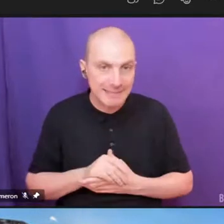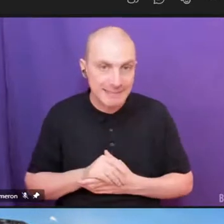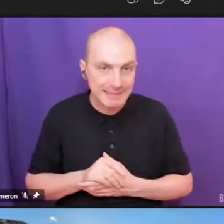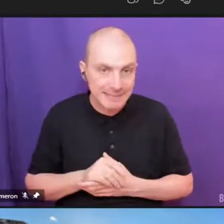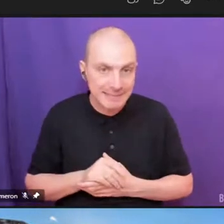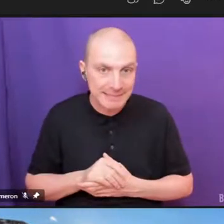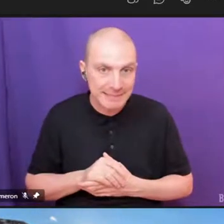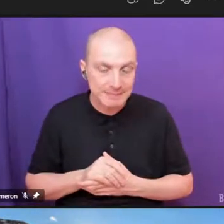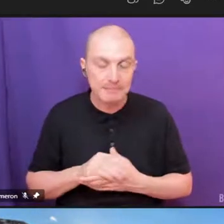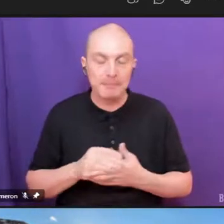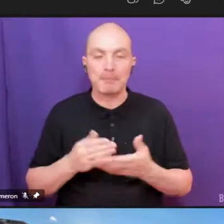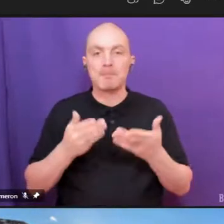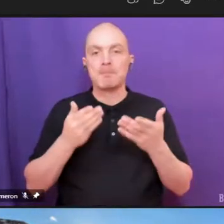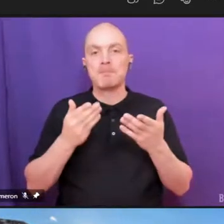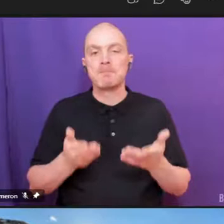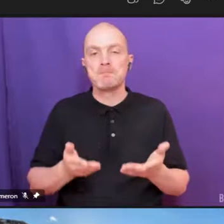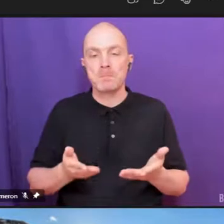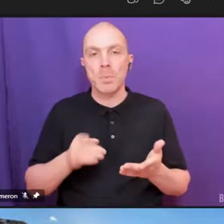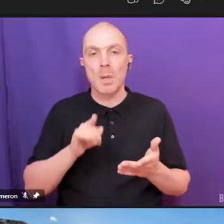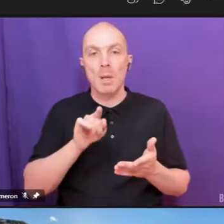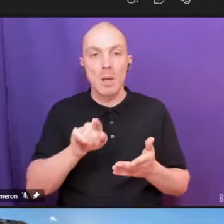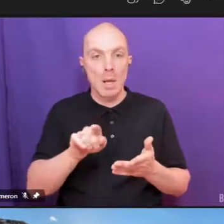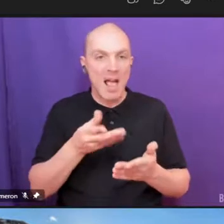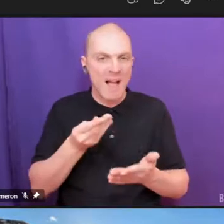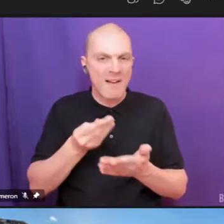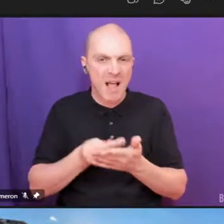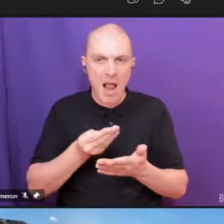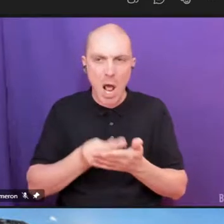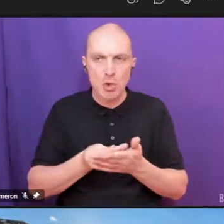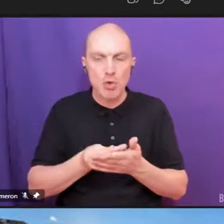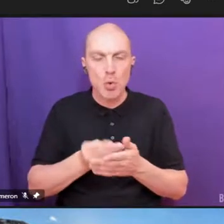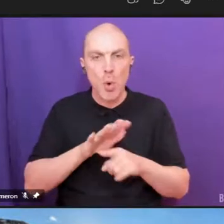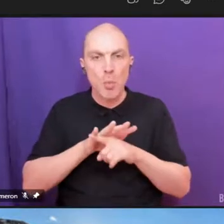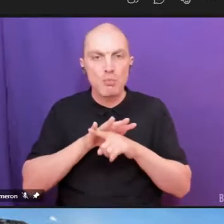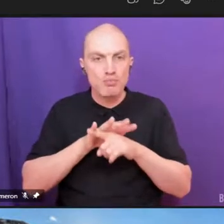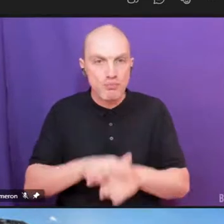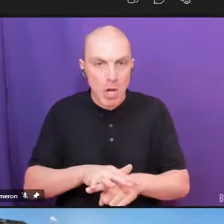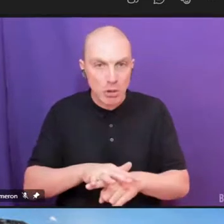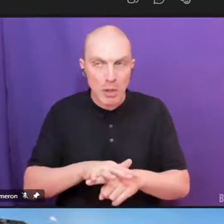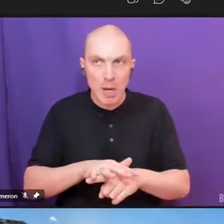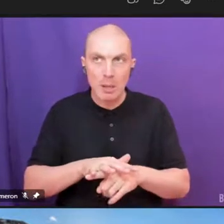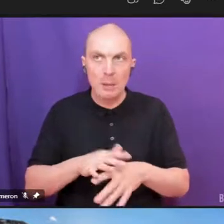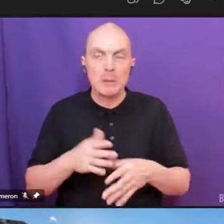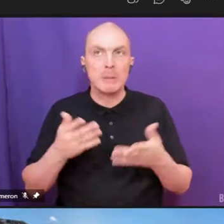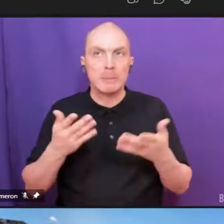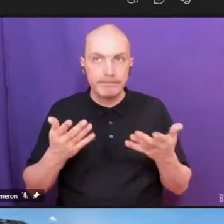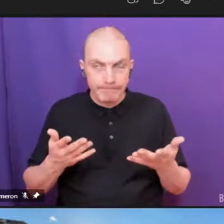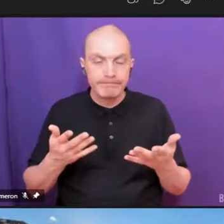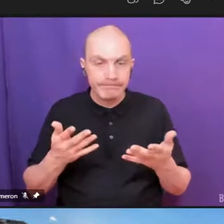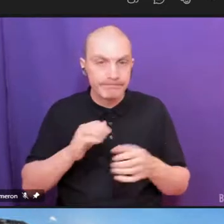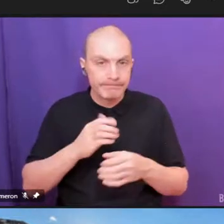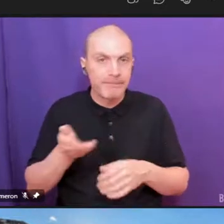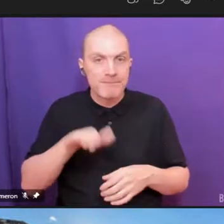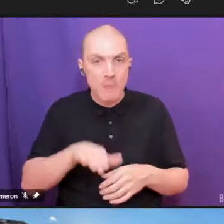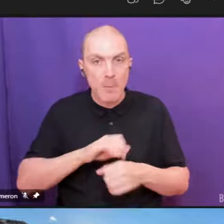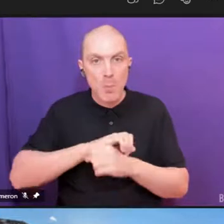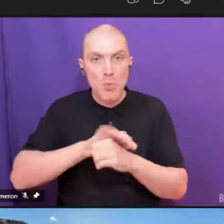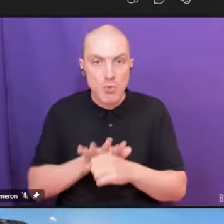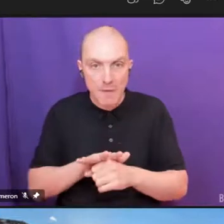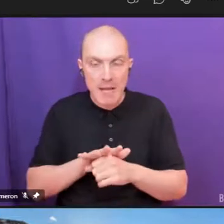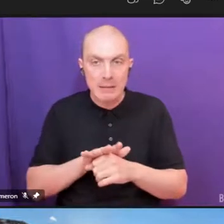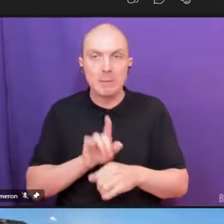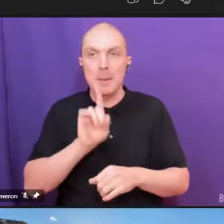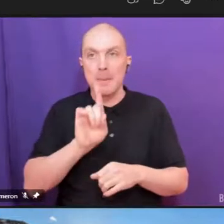the additional financial pressures as a result of the pandemic, we do report in the key messages that